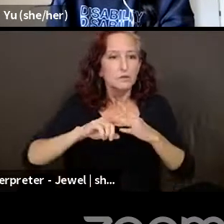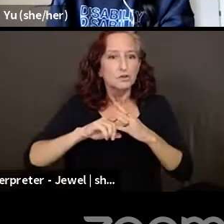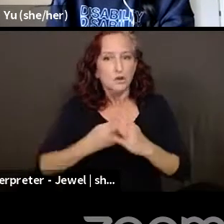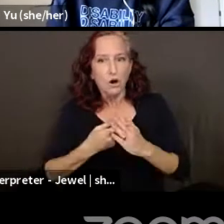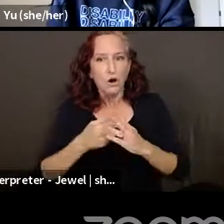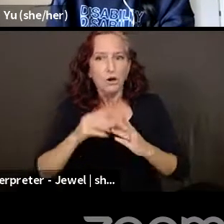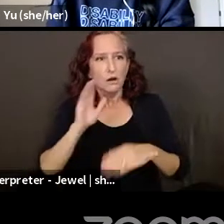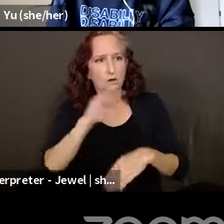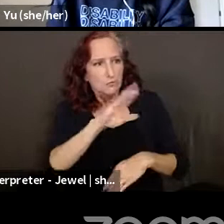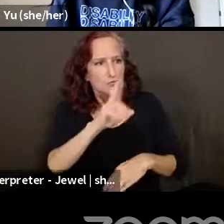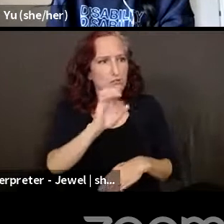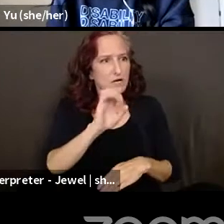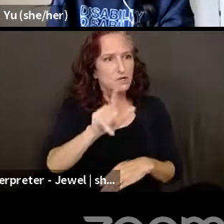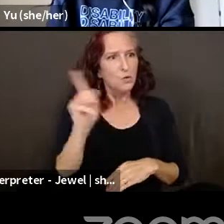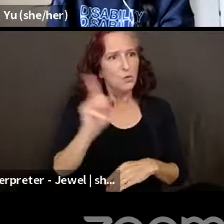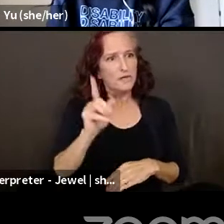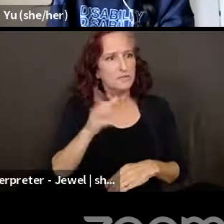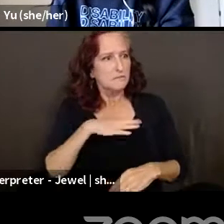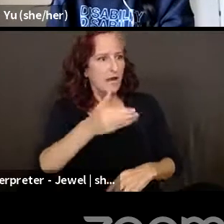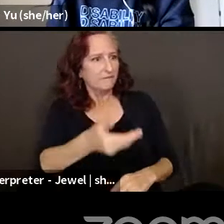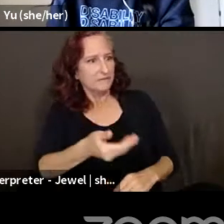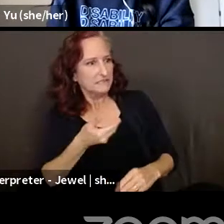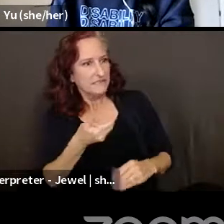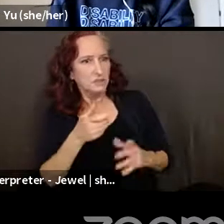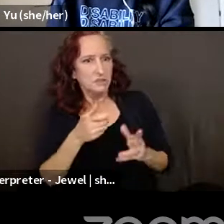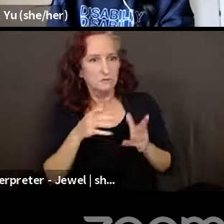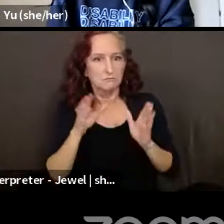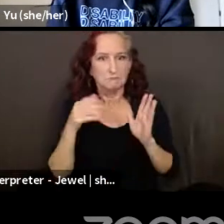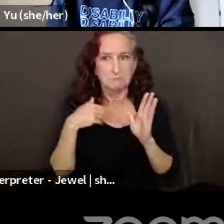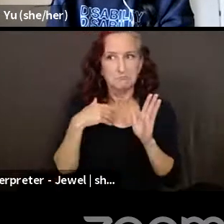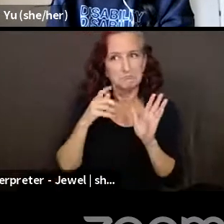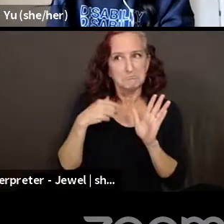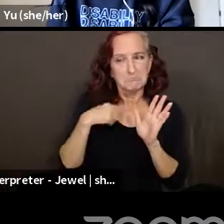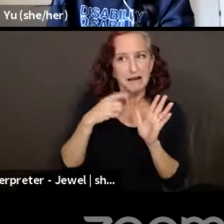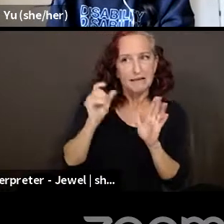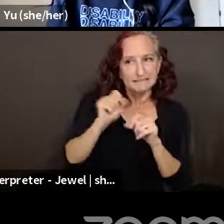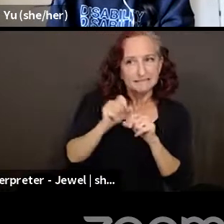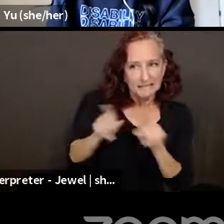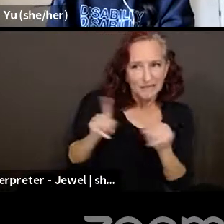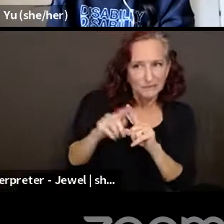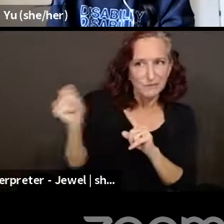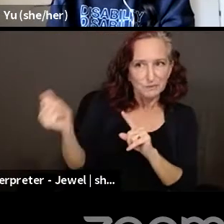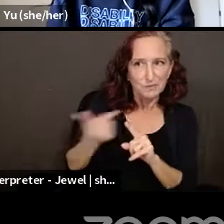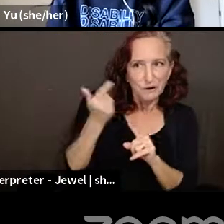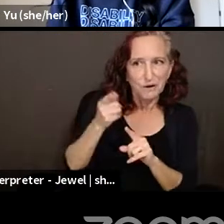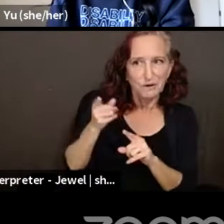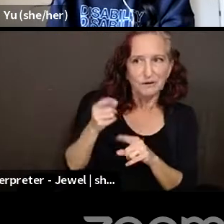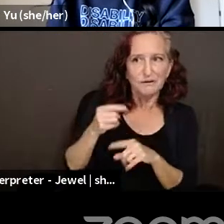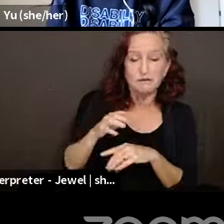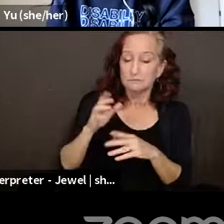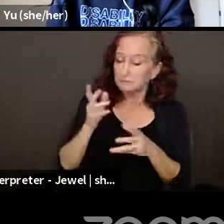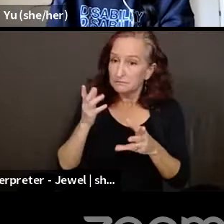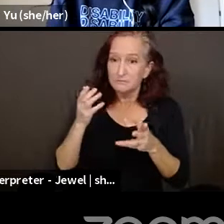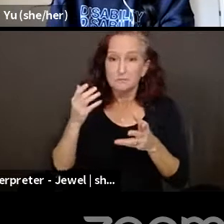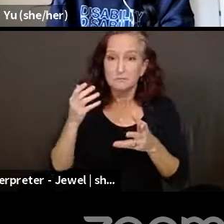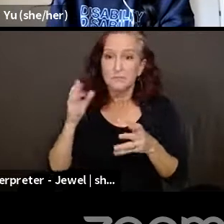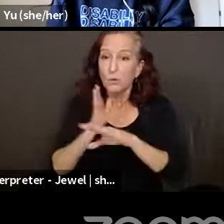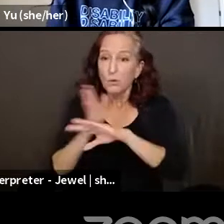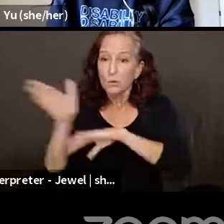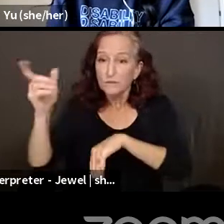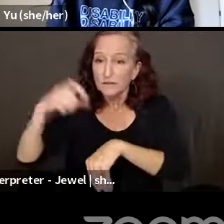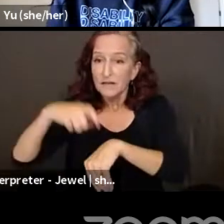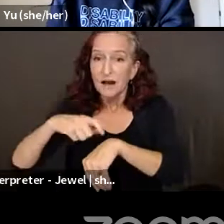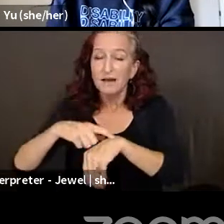you didn't send me an invite. And I'm like, I actually sent an invite to everybody. And over time, every